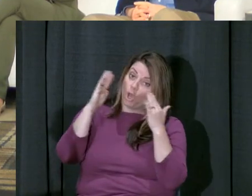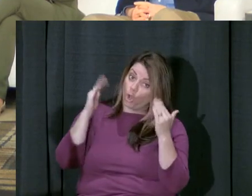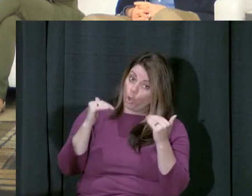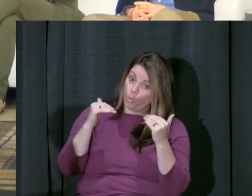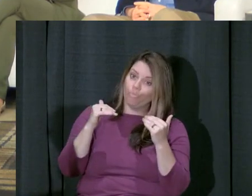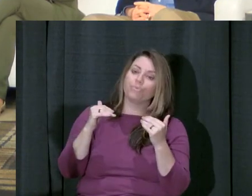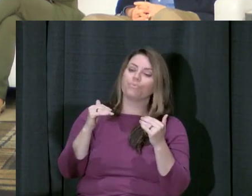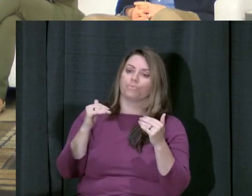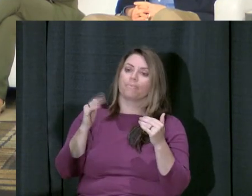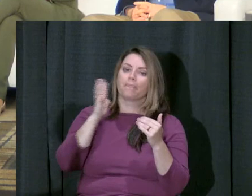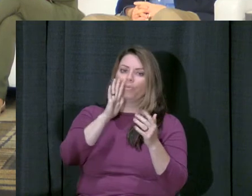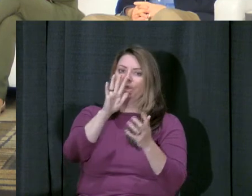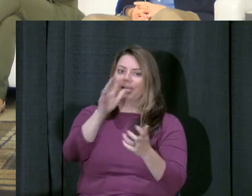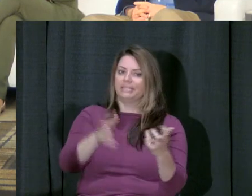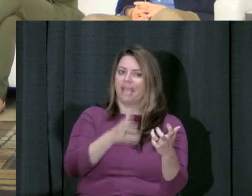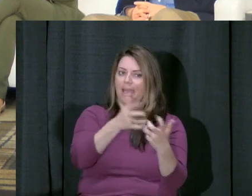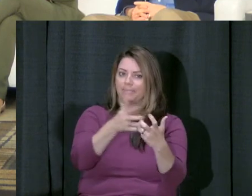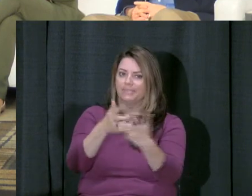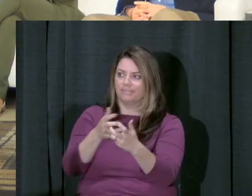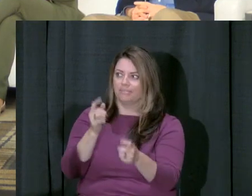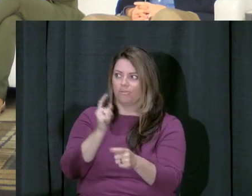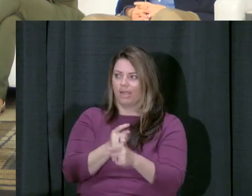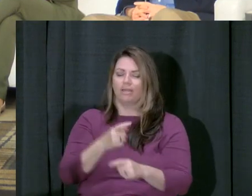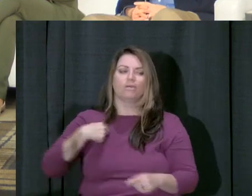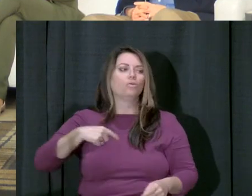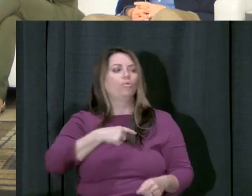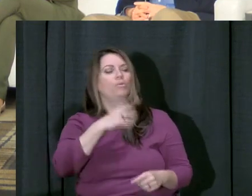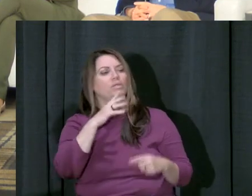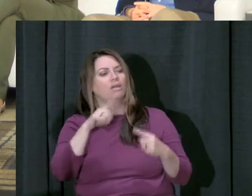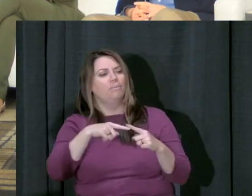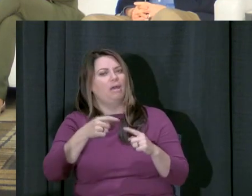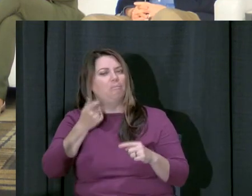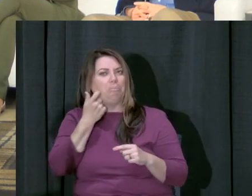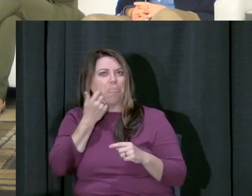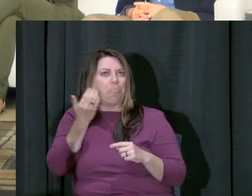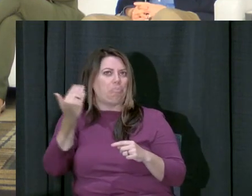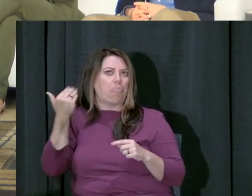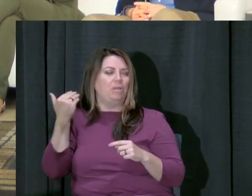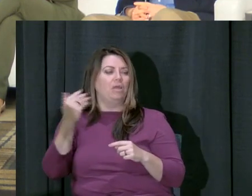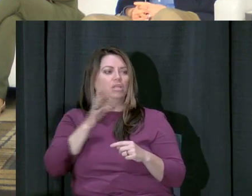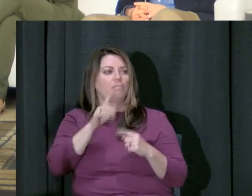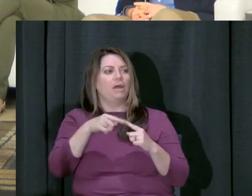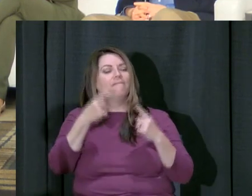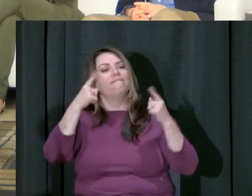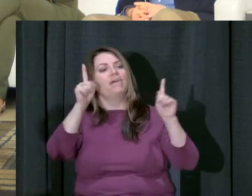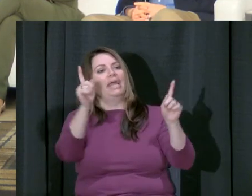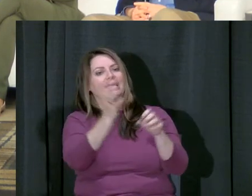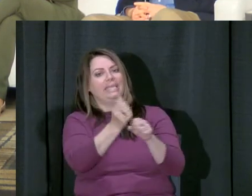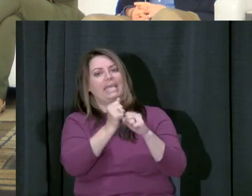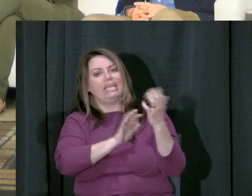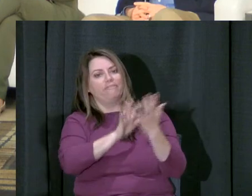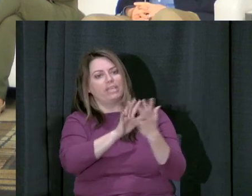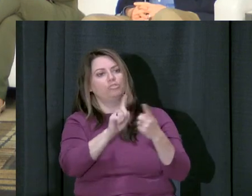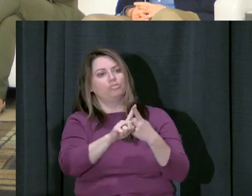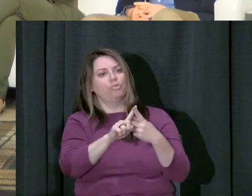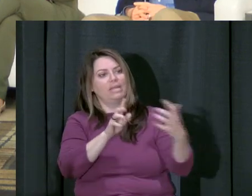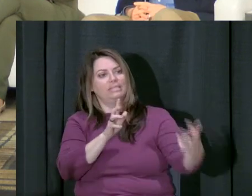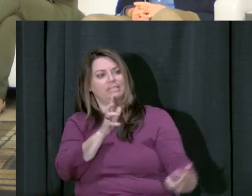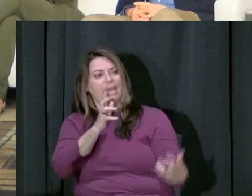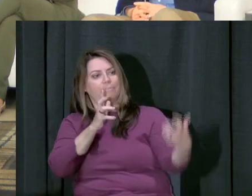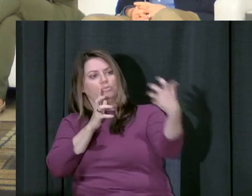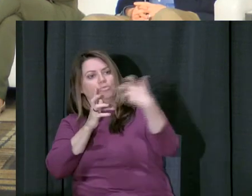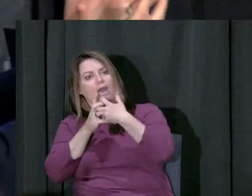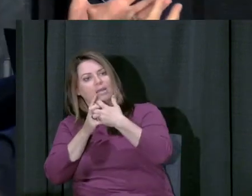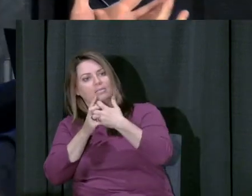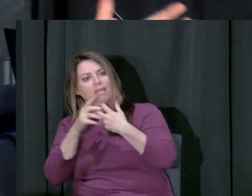will adapt, right? So we were talking about the other day about finally getting interfaces that adapt to us rather than